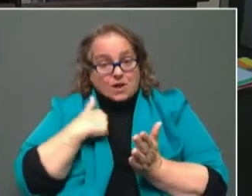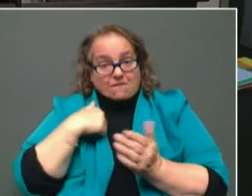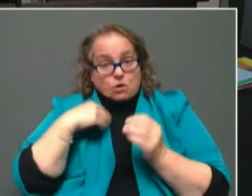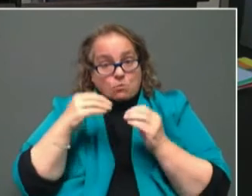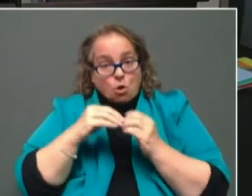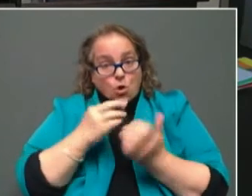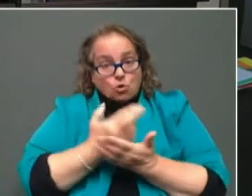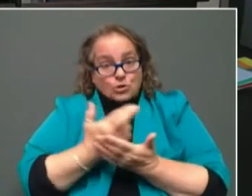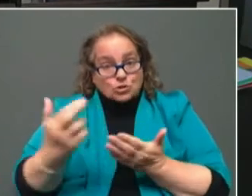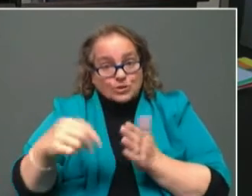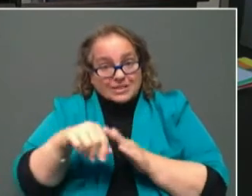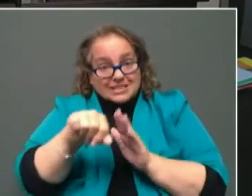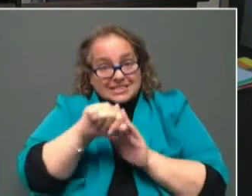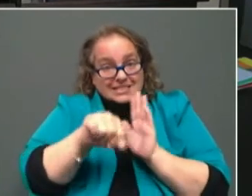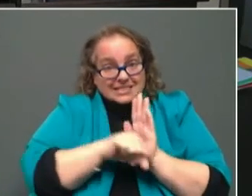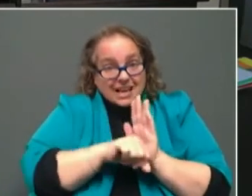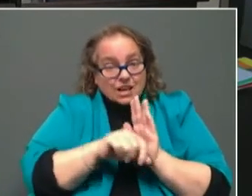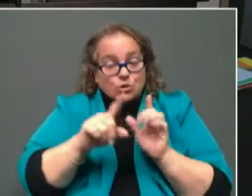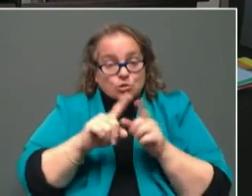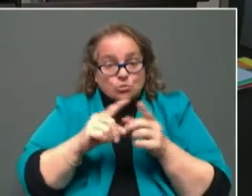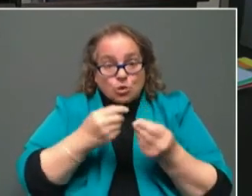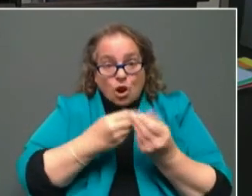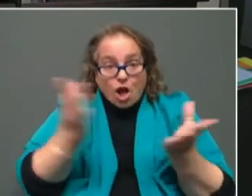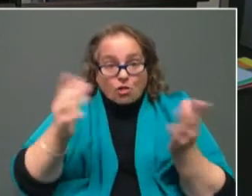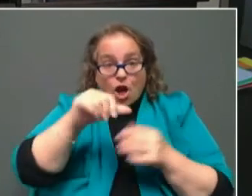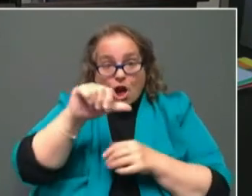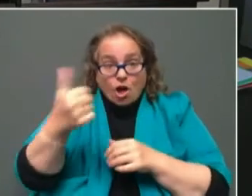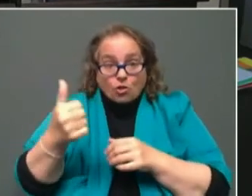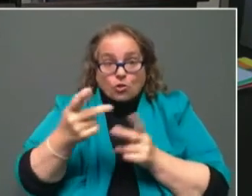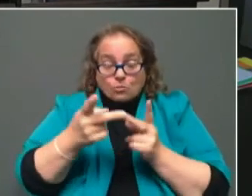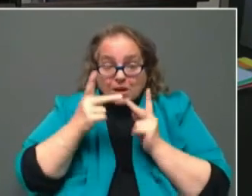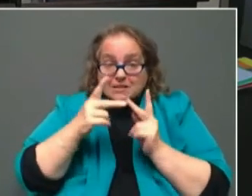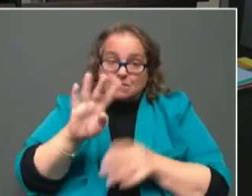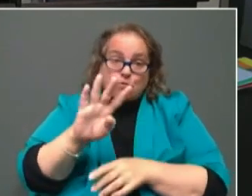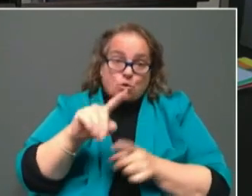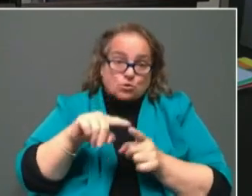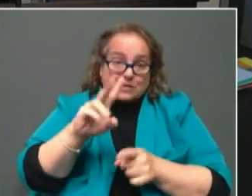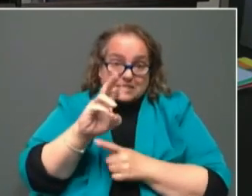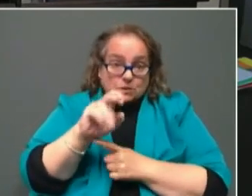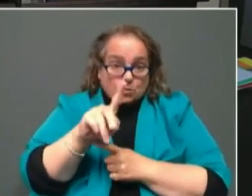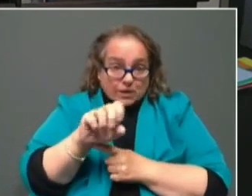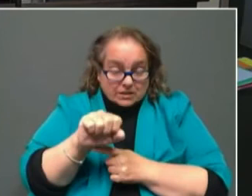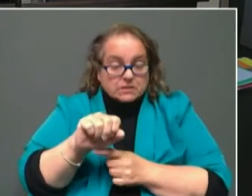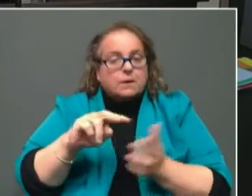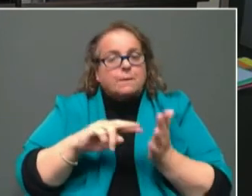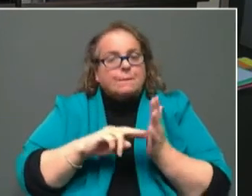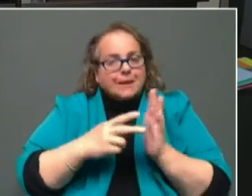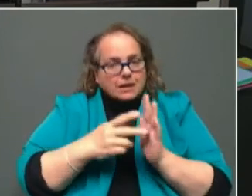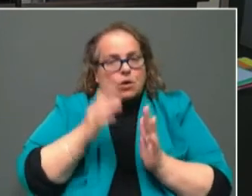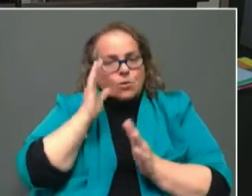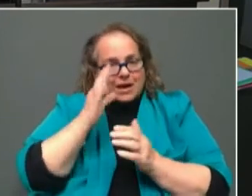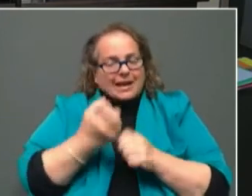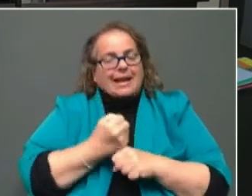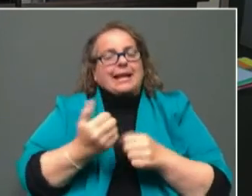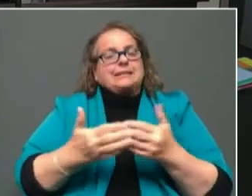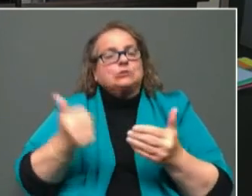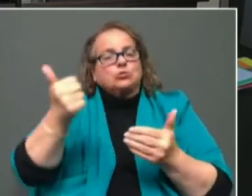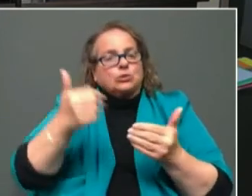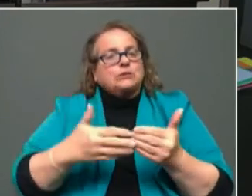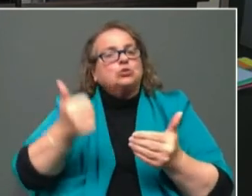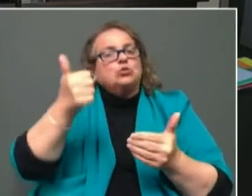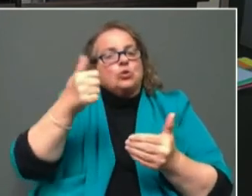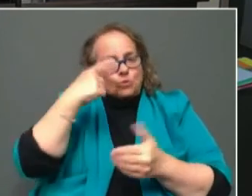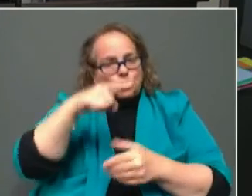level to supply other locations over the next 4 to 6 or 8 weeks, it means that it's going to get easier and easier for you to get a